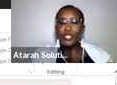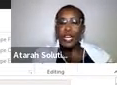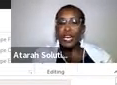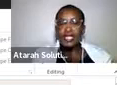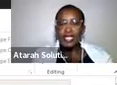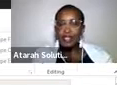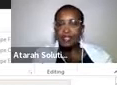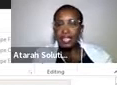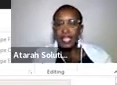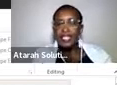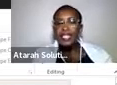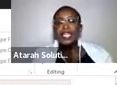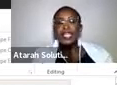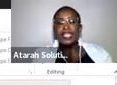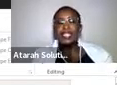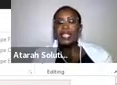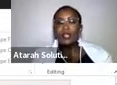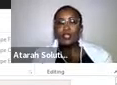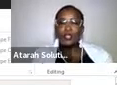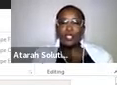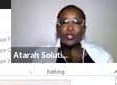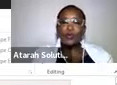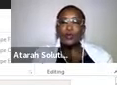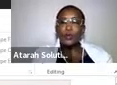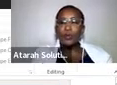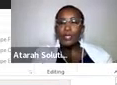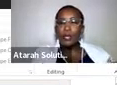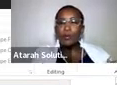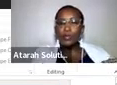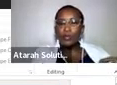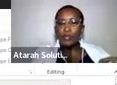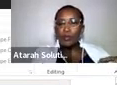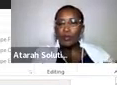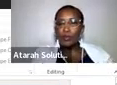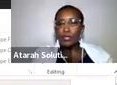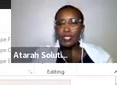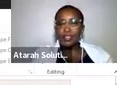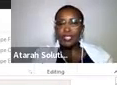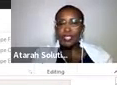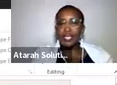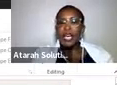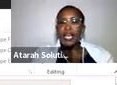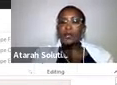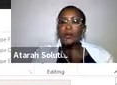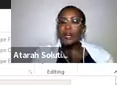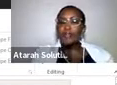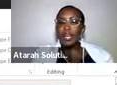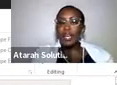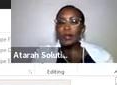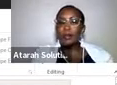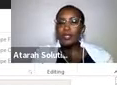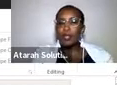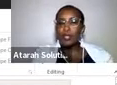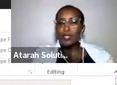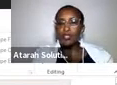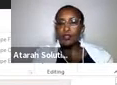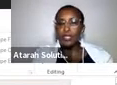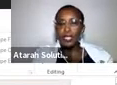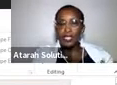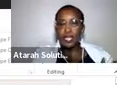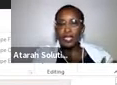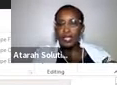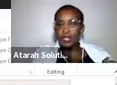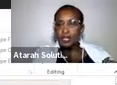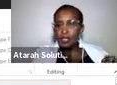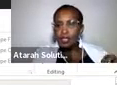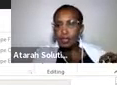change your tiles and stuff like that, then Stallion Construction will be able to give you those services. And then we have Ames College of